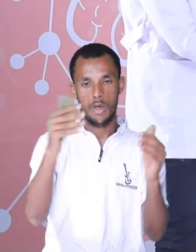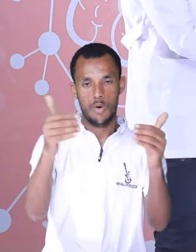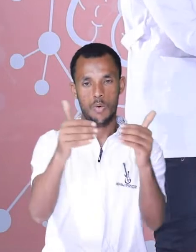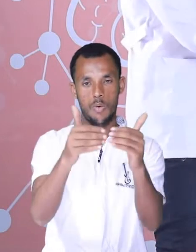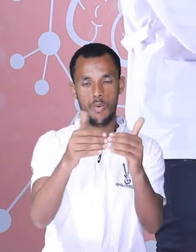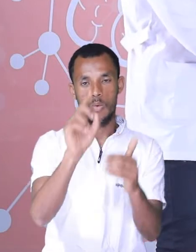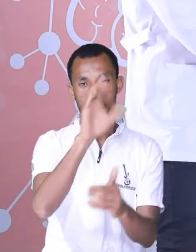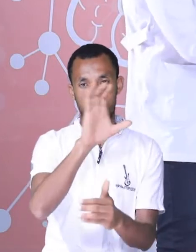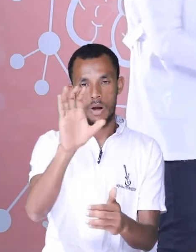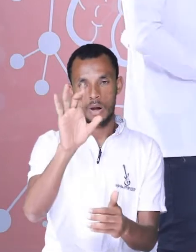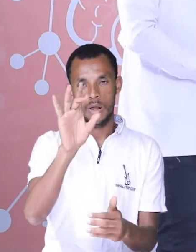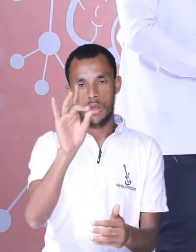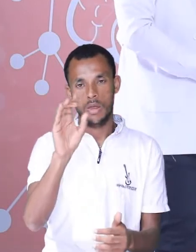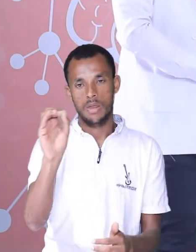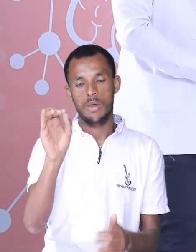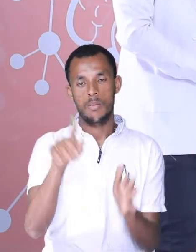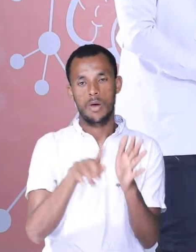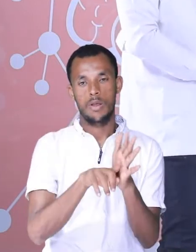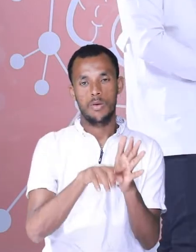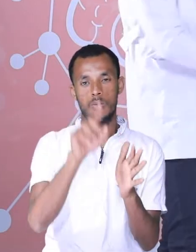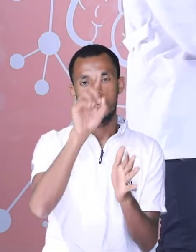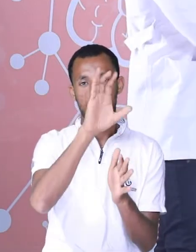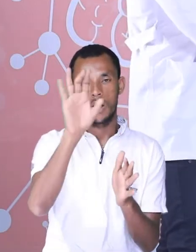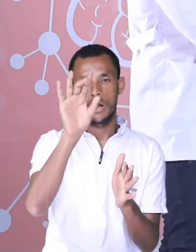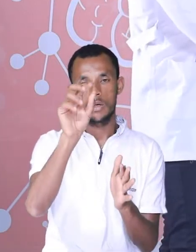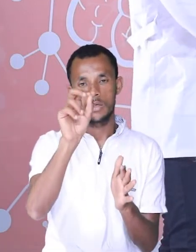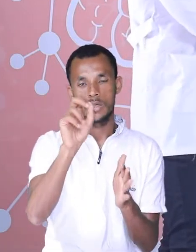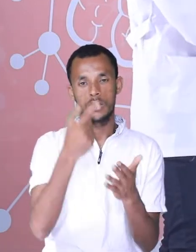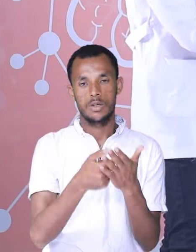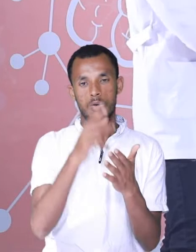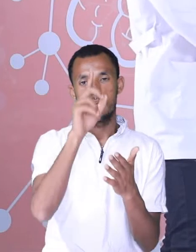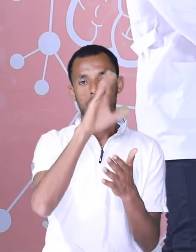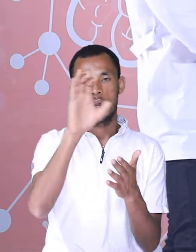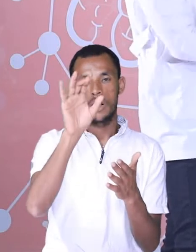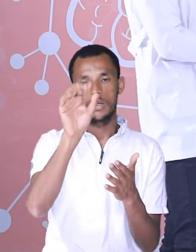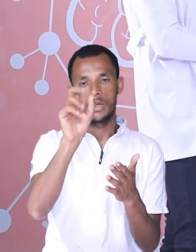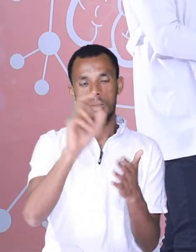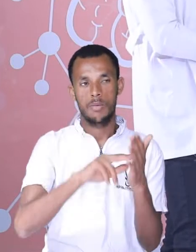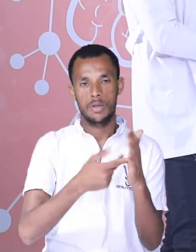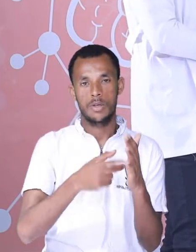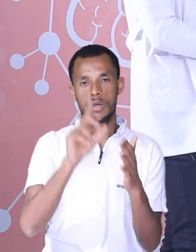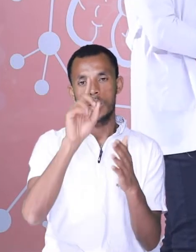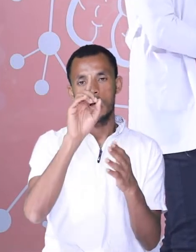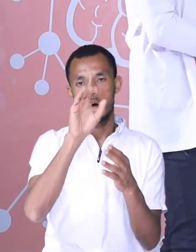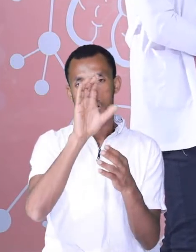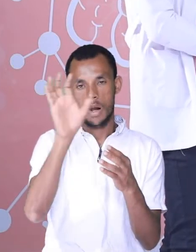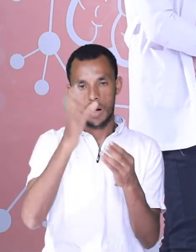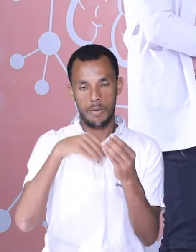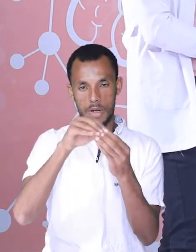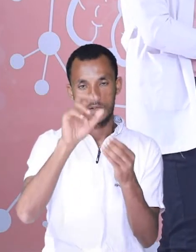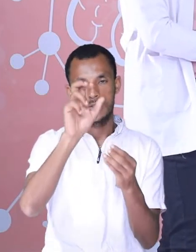to 180 minus 130. This 130 means 100 plus 30, that